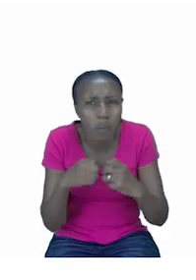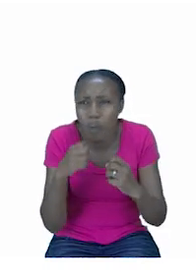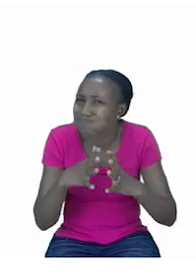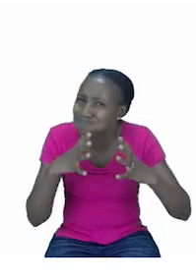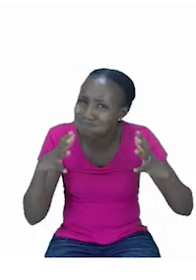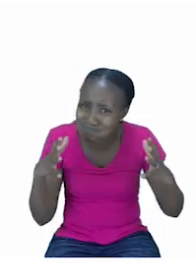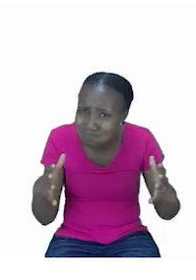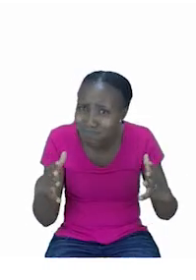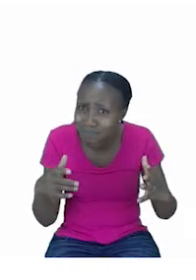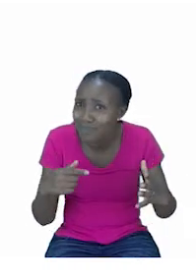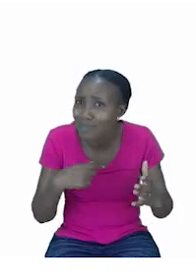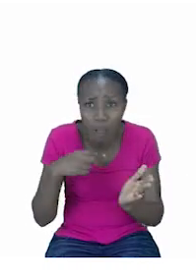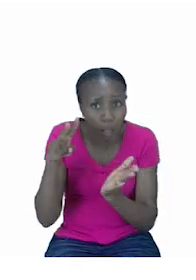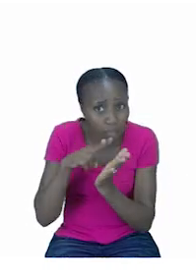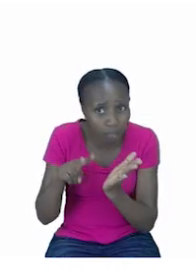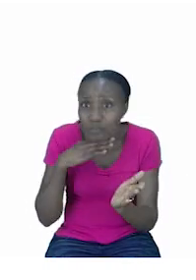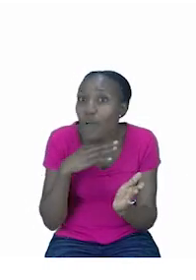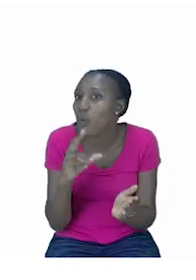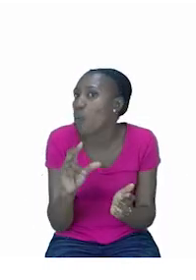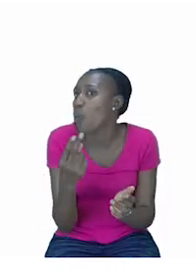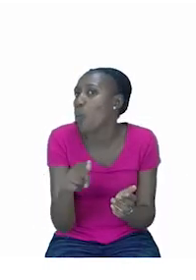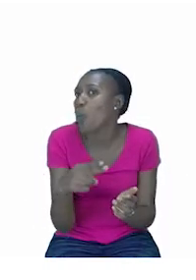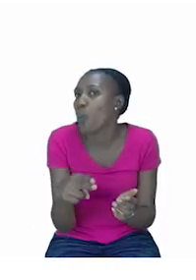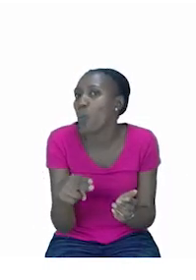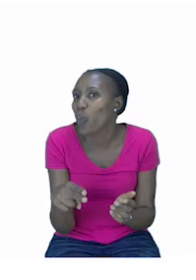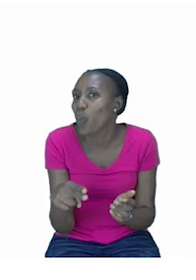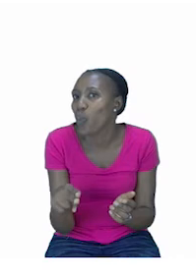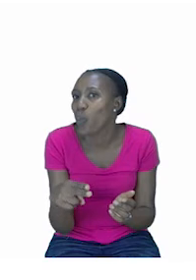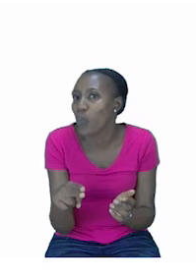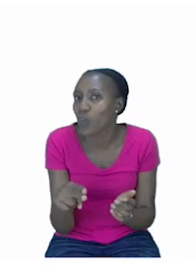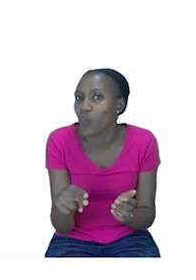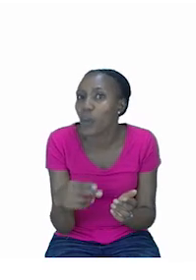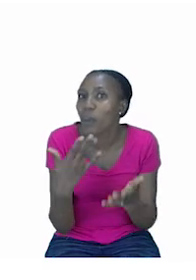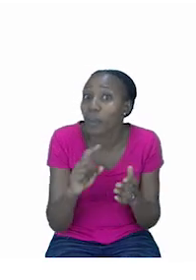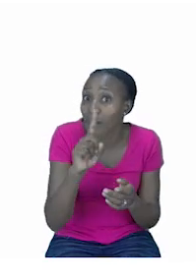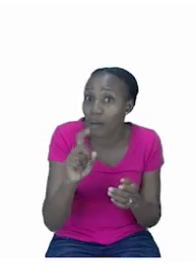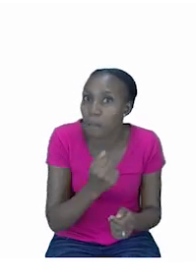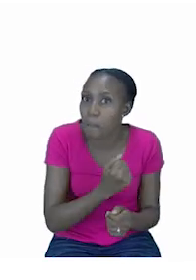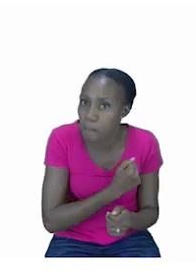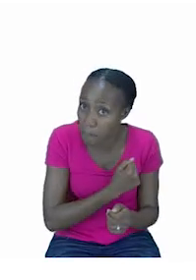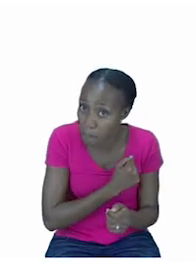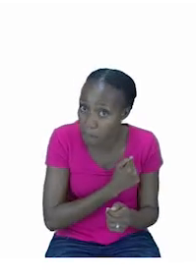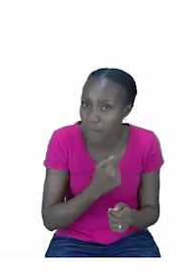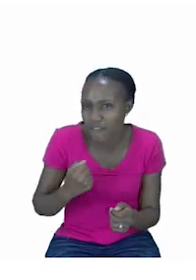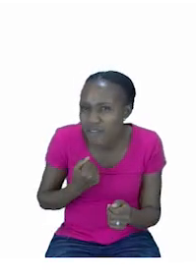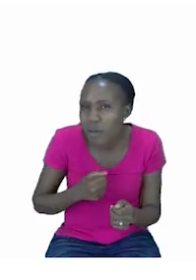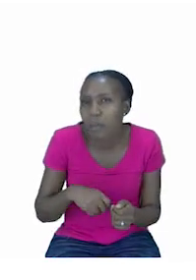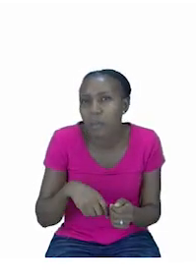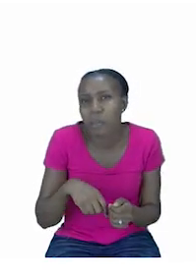not going to read the story for you, but I'm going to ask your mother or father or